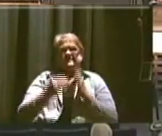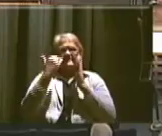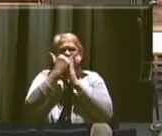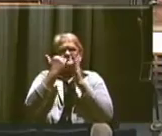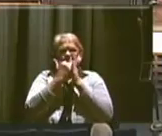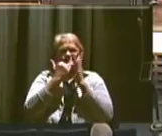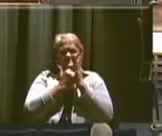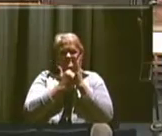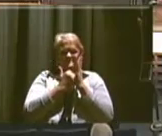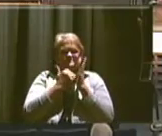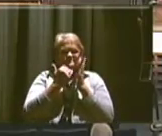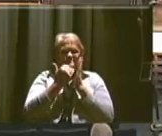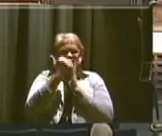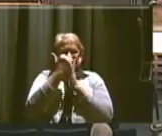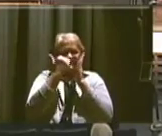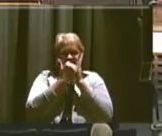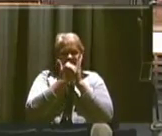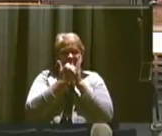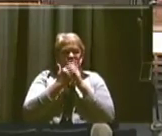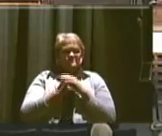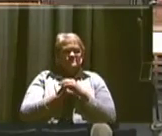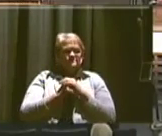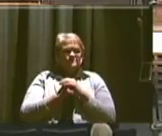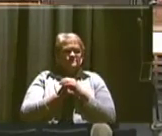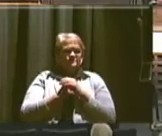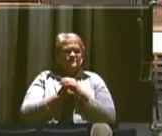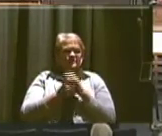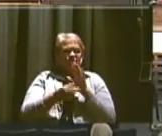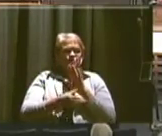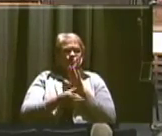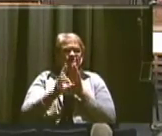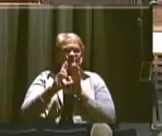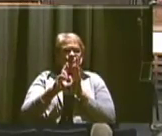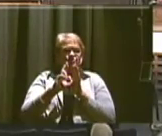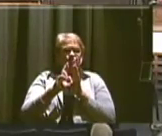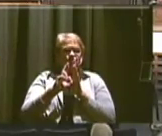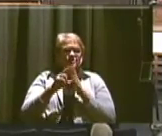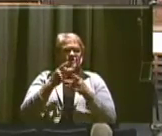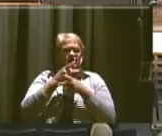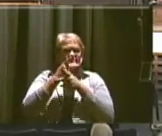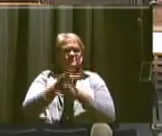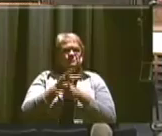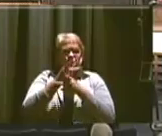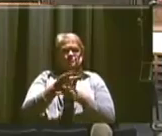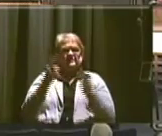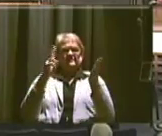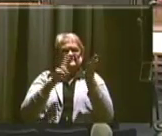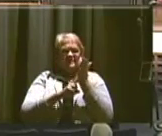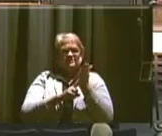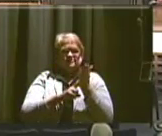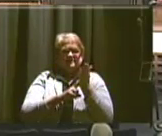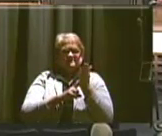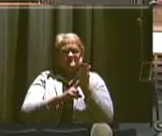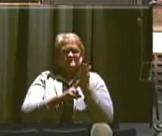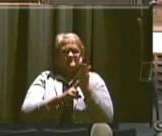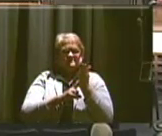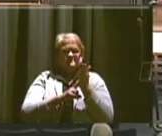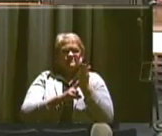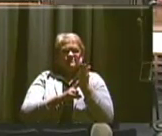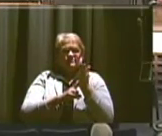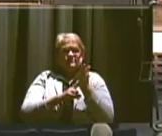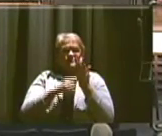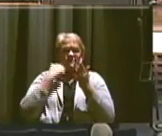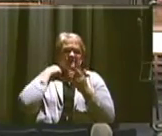action agenda is the review of the superintendent's contract. I would like to